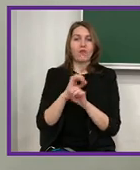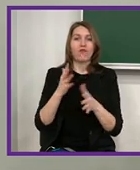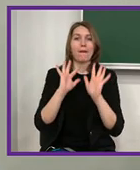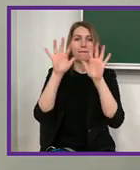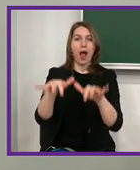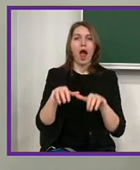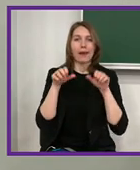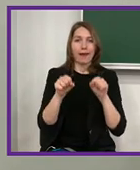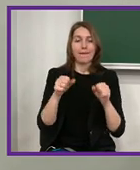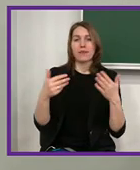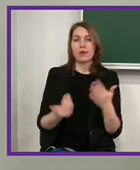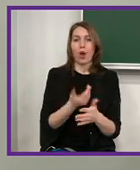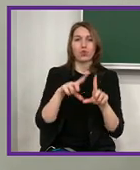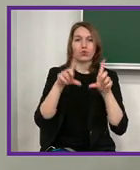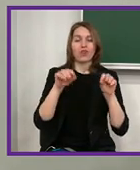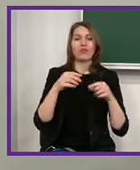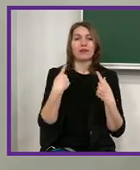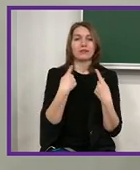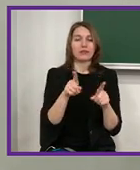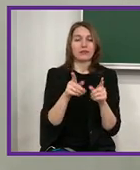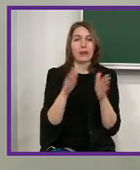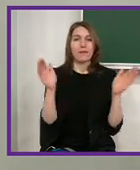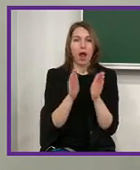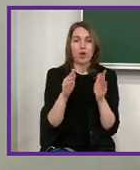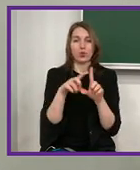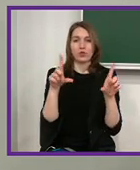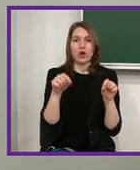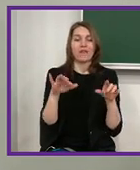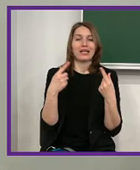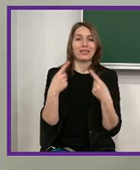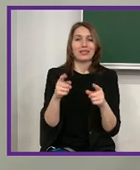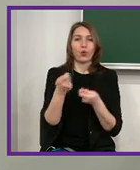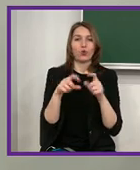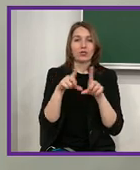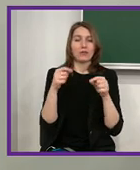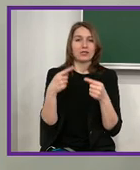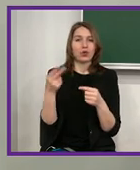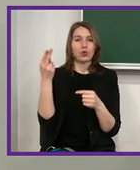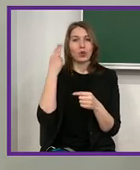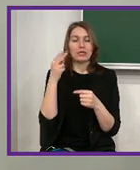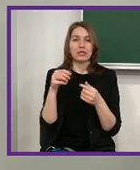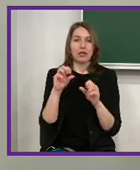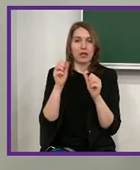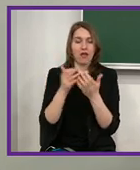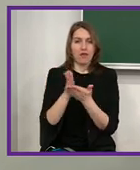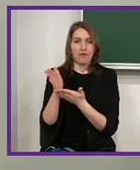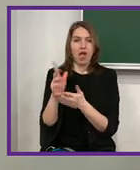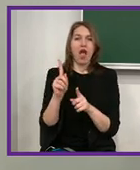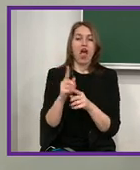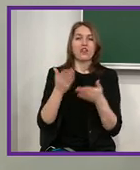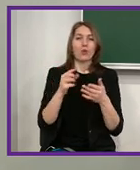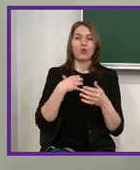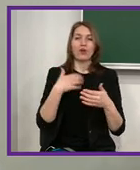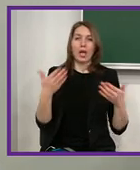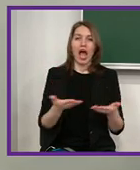smaller or the risks profiles are a bit different, you may need a slightly lighter process than a full human rights impact assessment. As